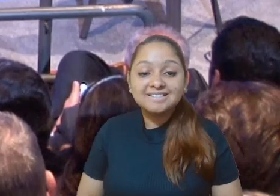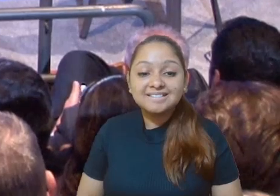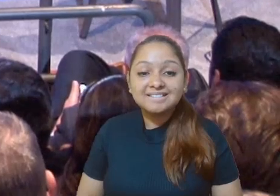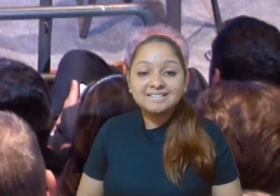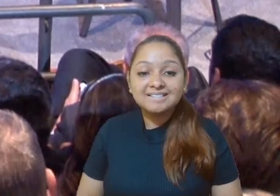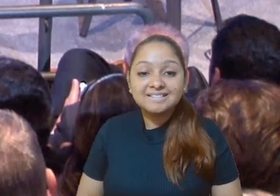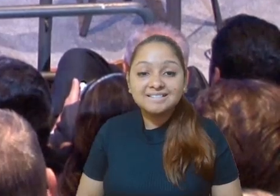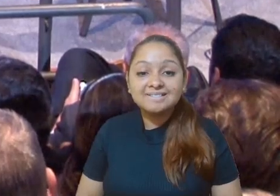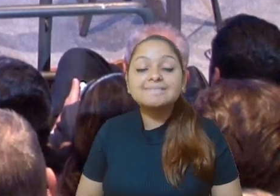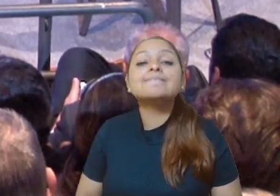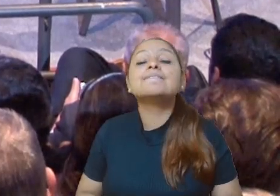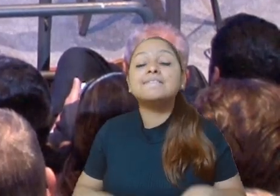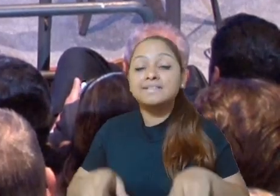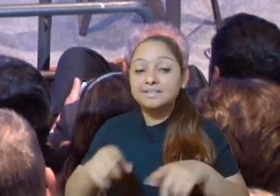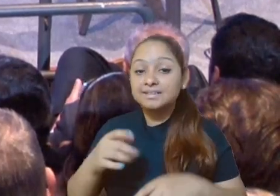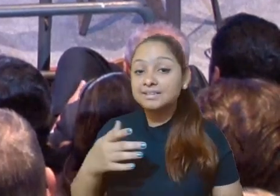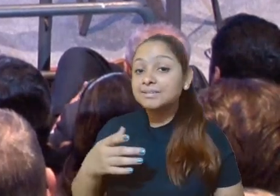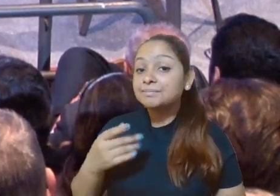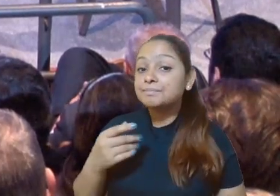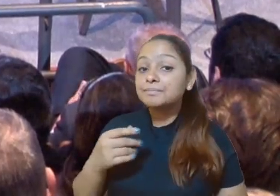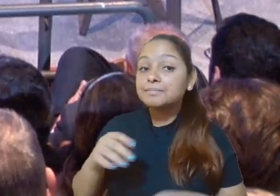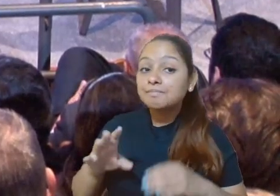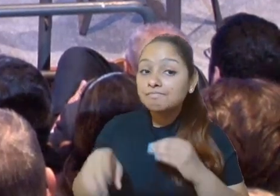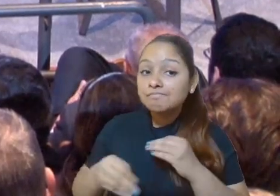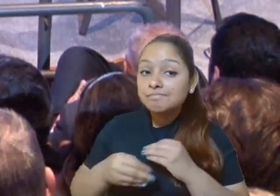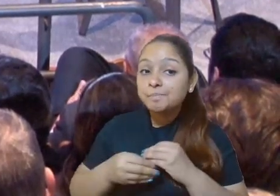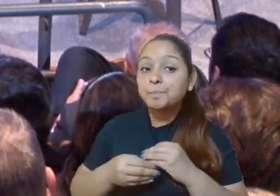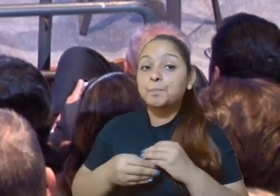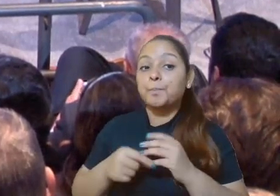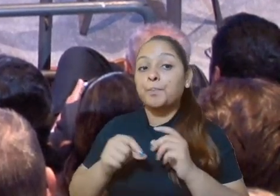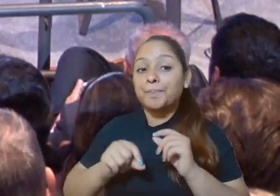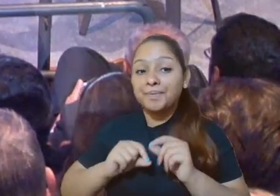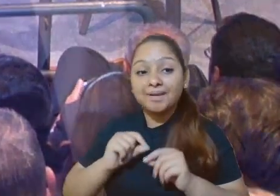Going back to what Gui and Andrea mentioned,